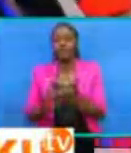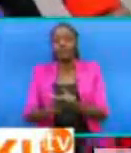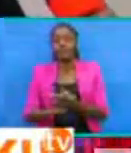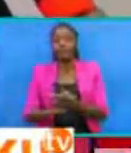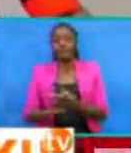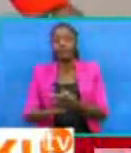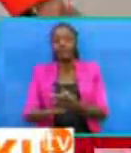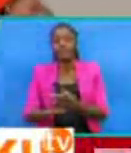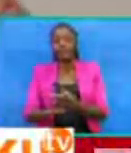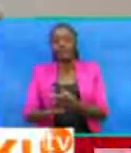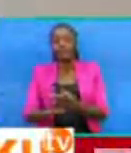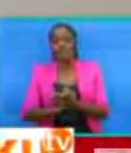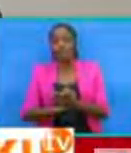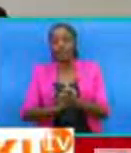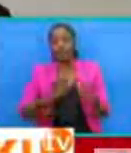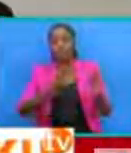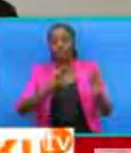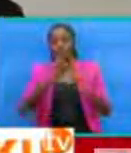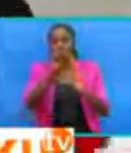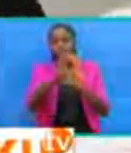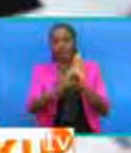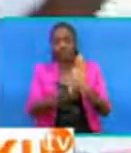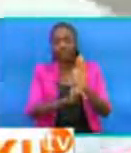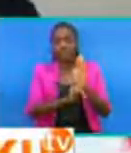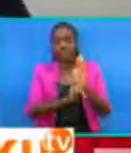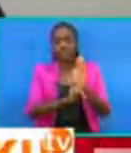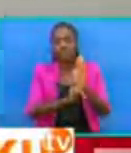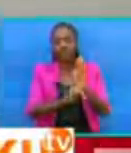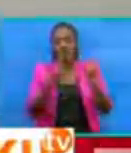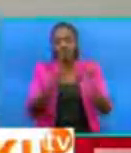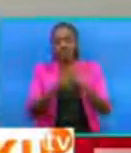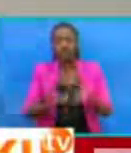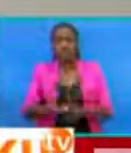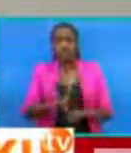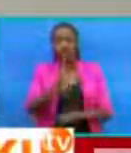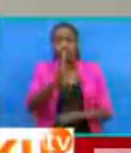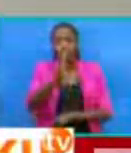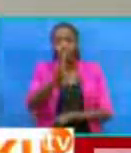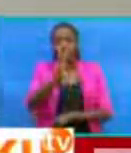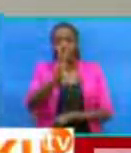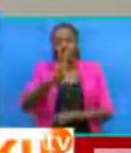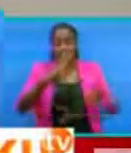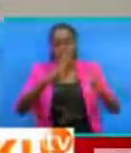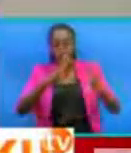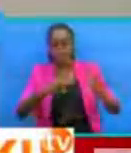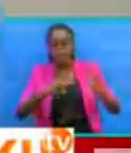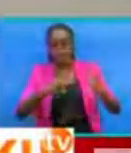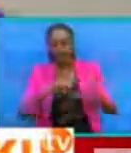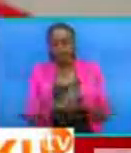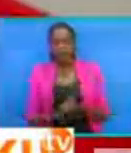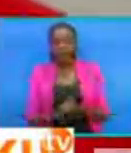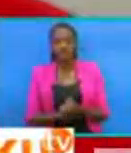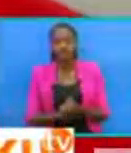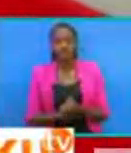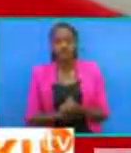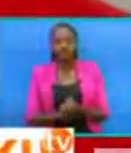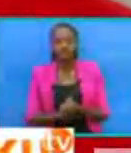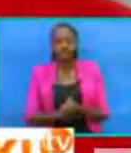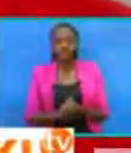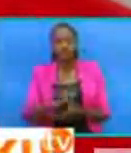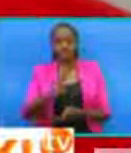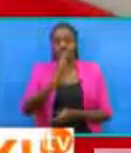Kenyatta University, the DVC Research, Innovation and Outlook,